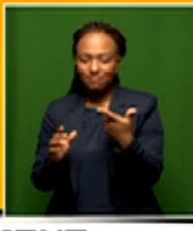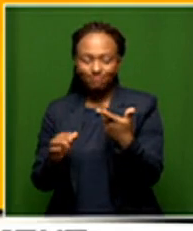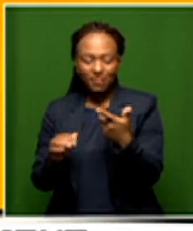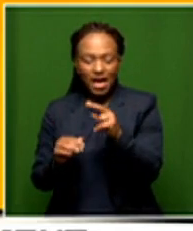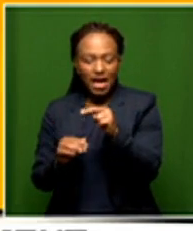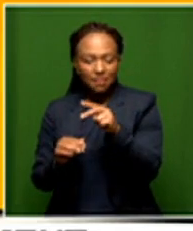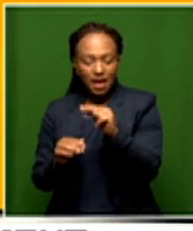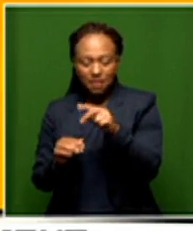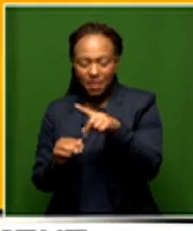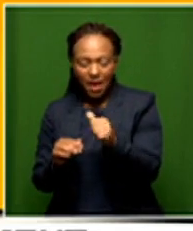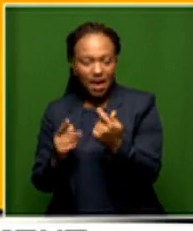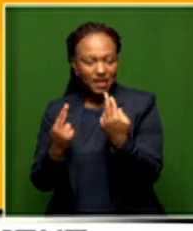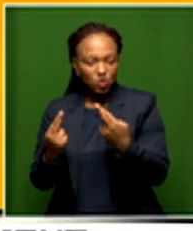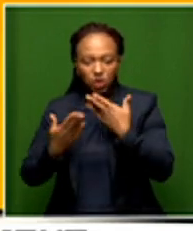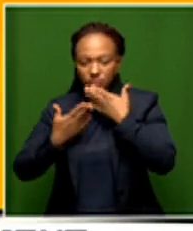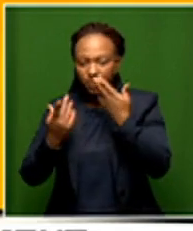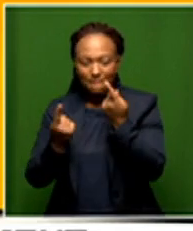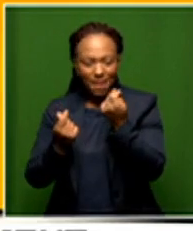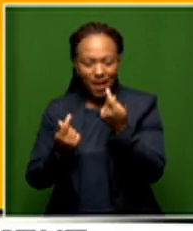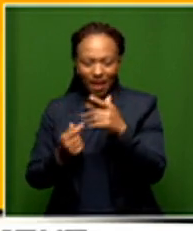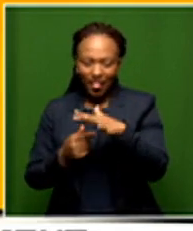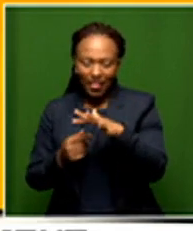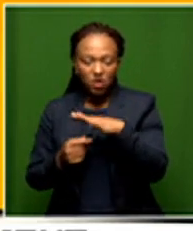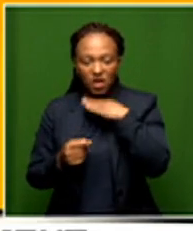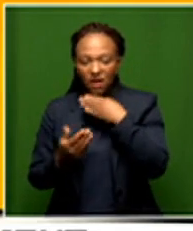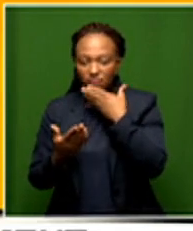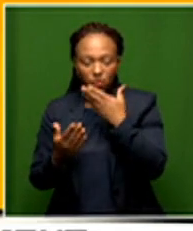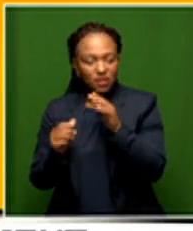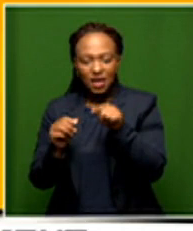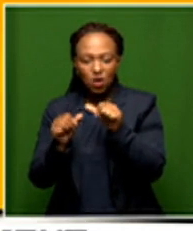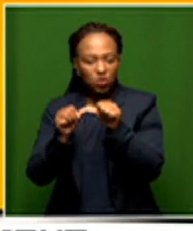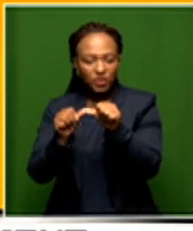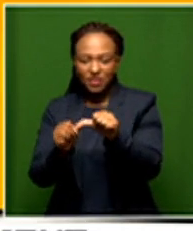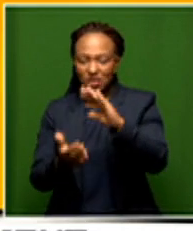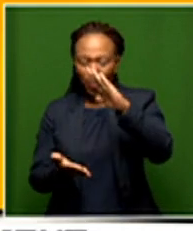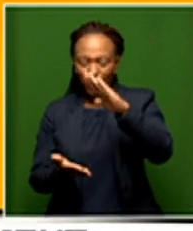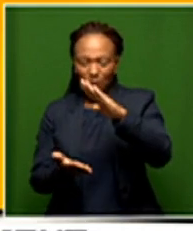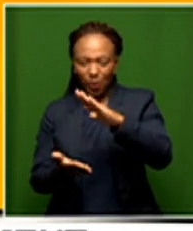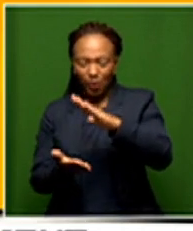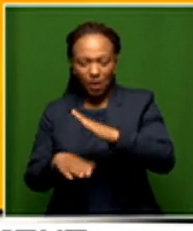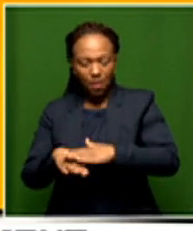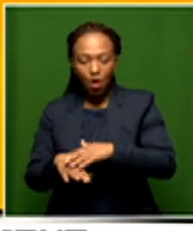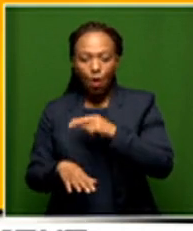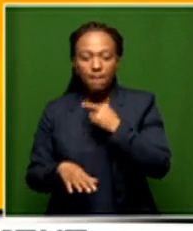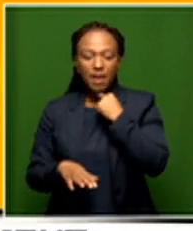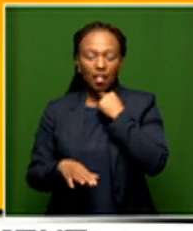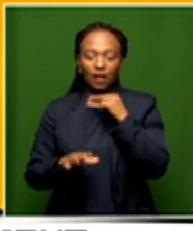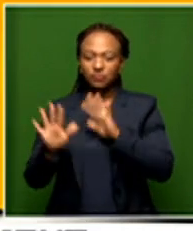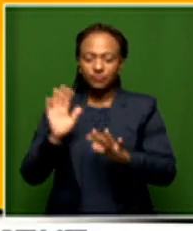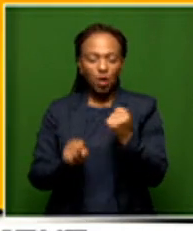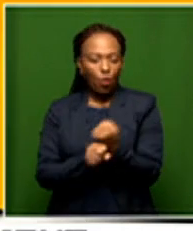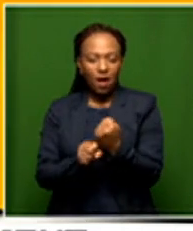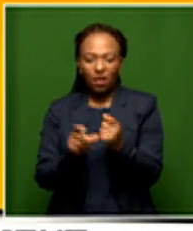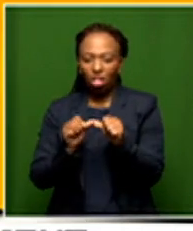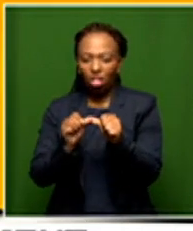hearing about these budget cuts, and saying that they cannot possibly cut it further because then they just possibly, they cannot do their job. But they're under-resourced